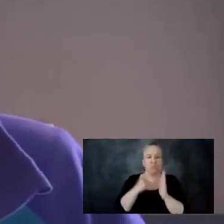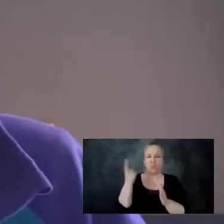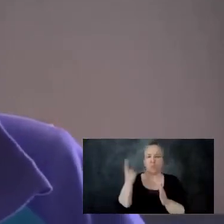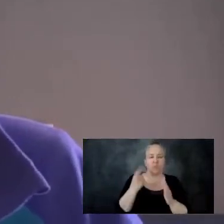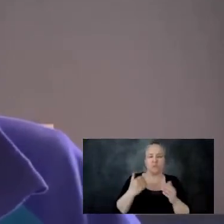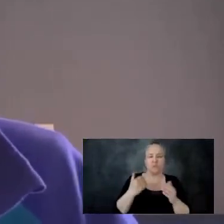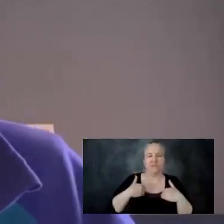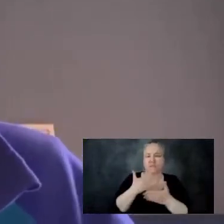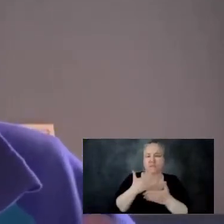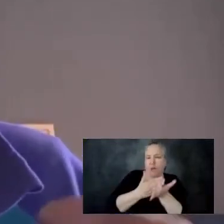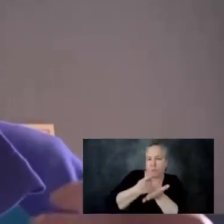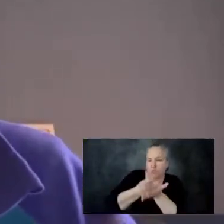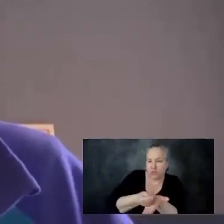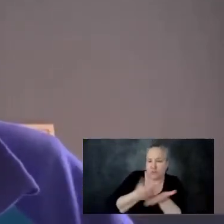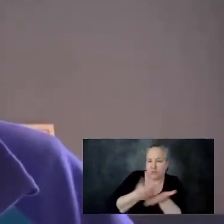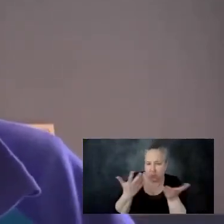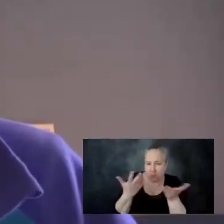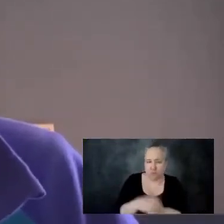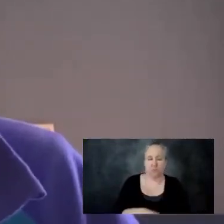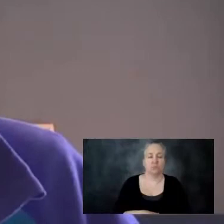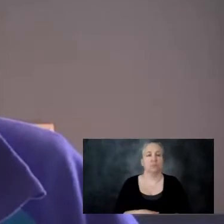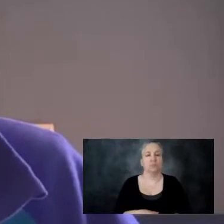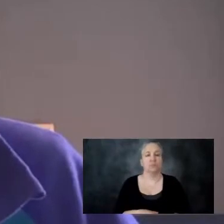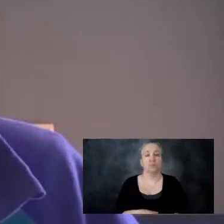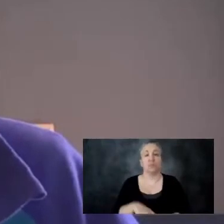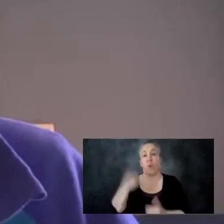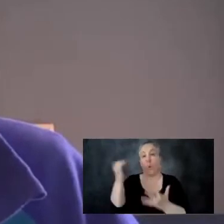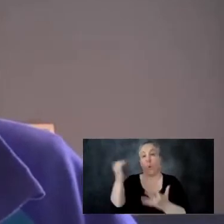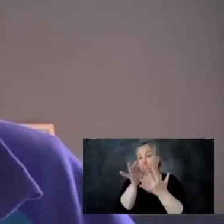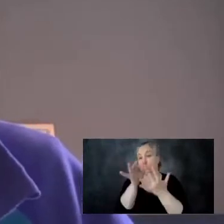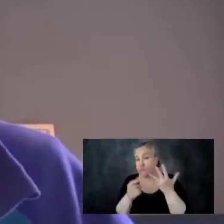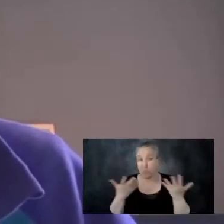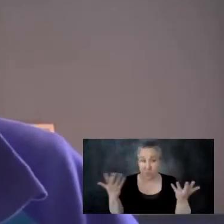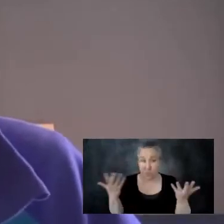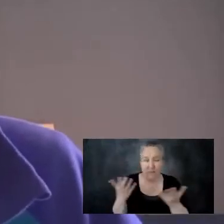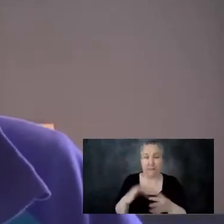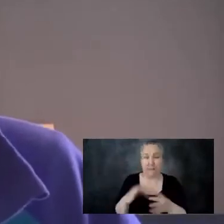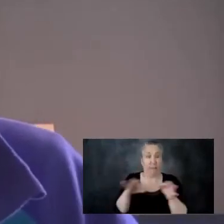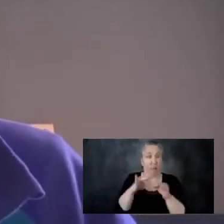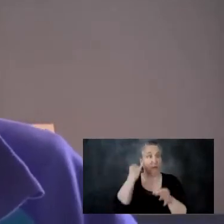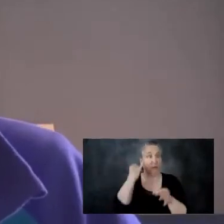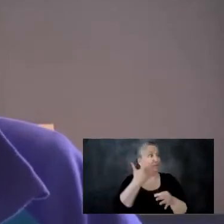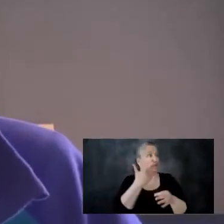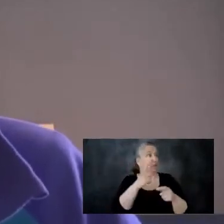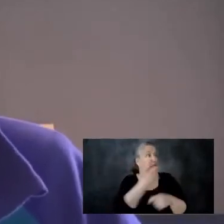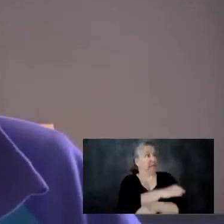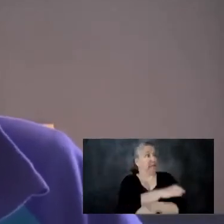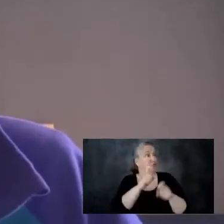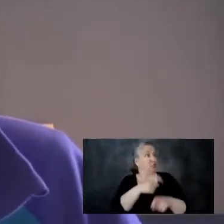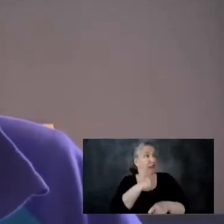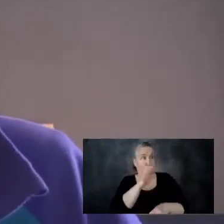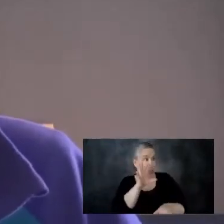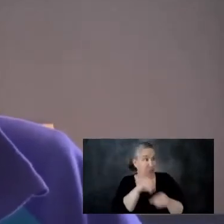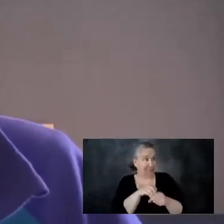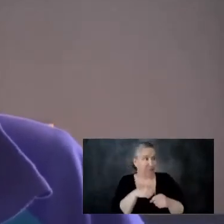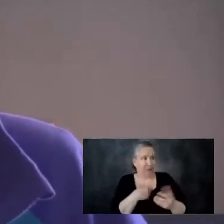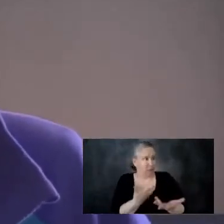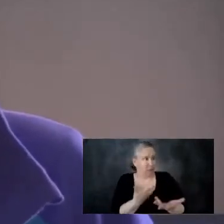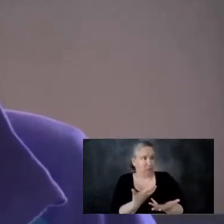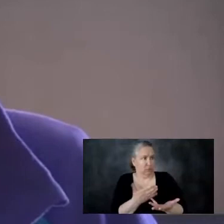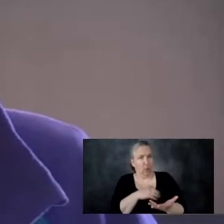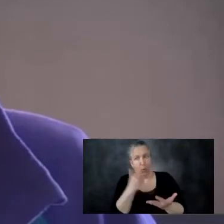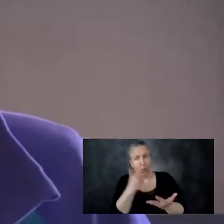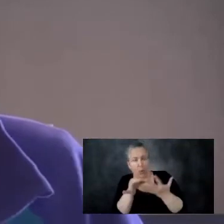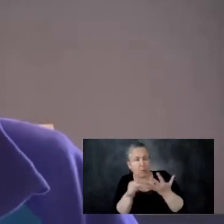some treatment. What are the alternatives? Very important. If I don't participate in this clinical trial, what are my